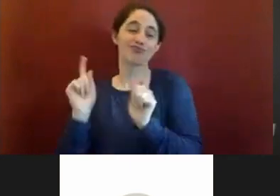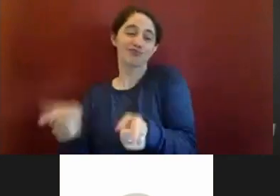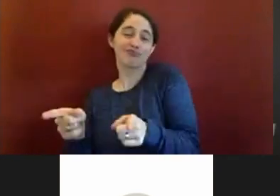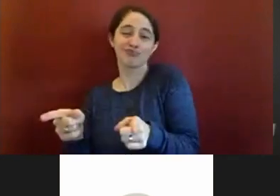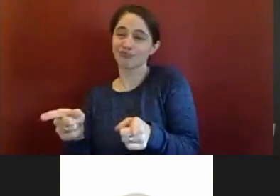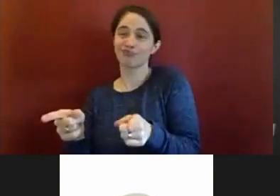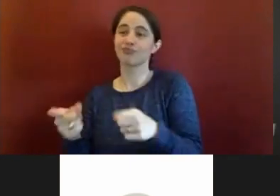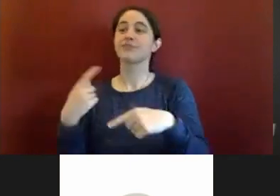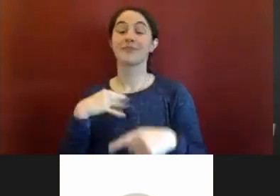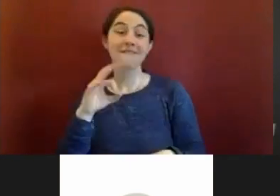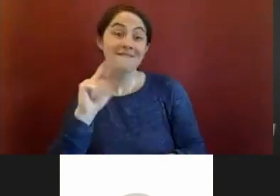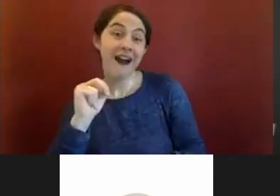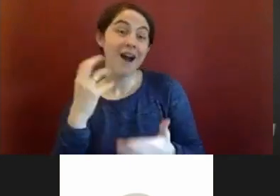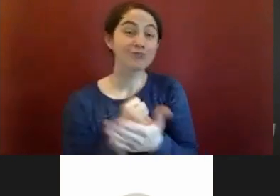working.